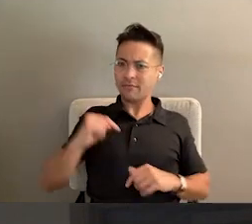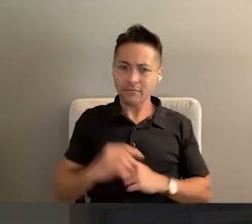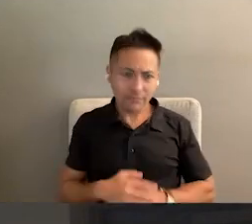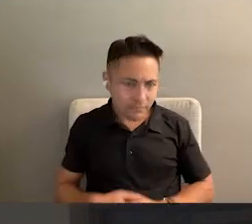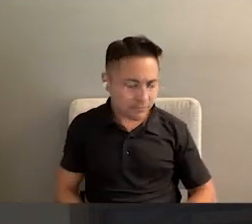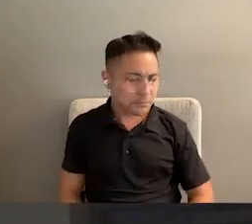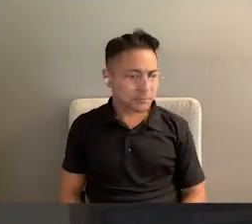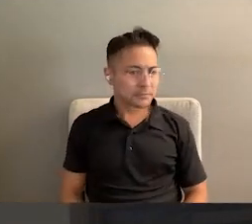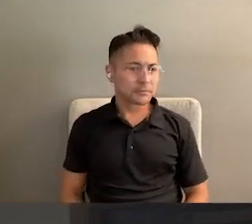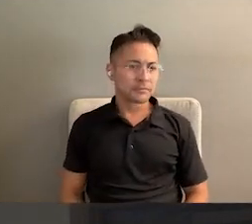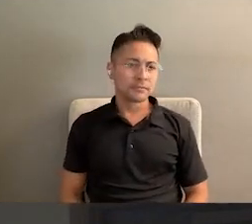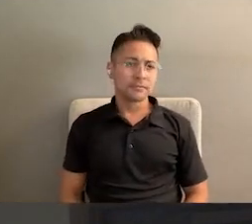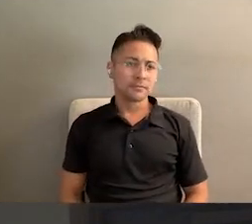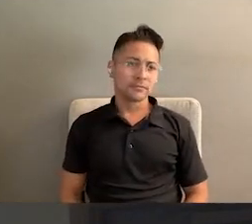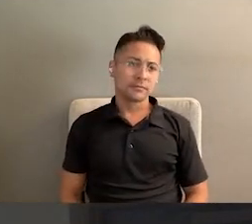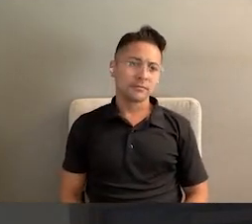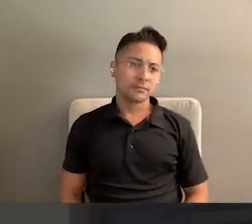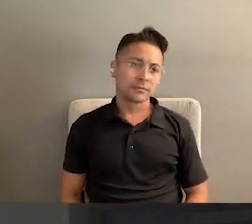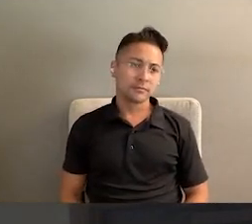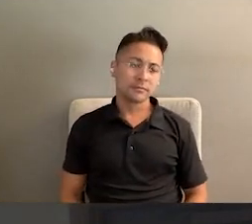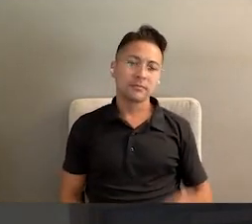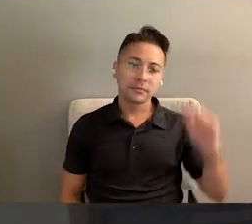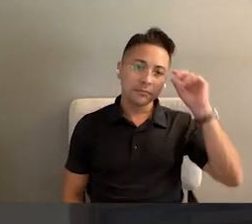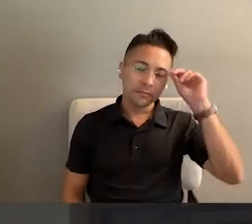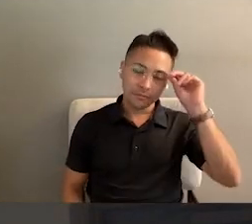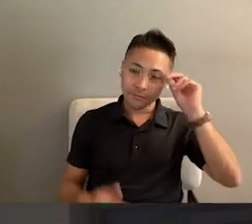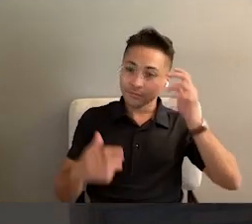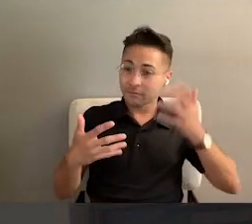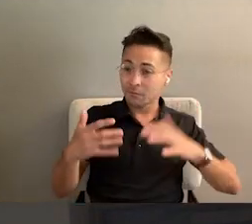that control. Own it.